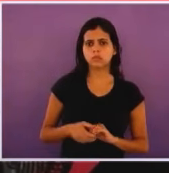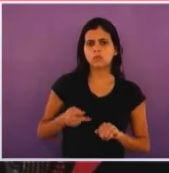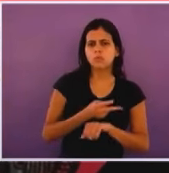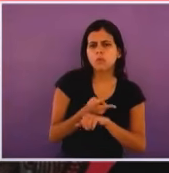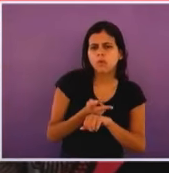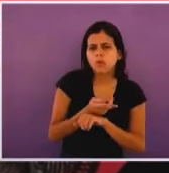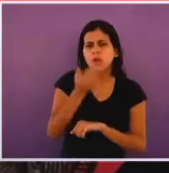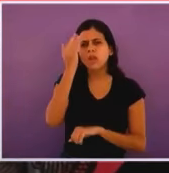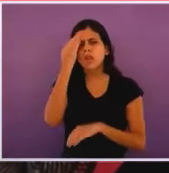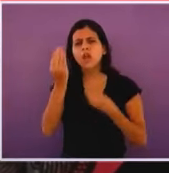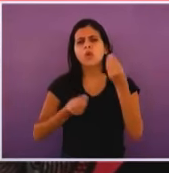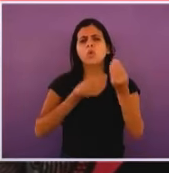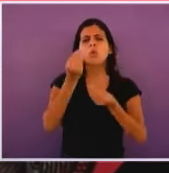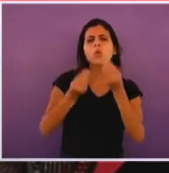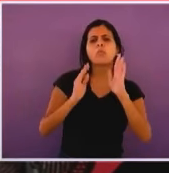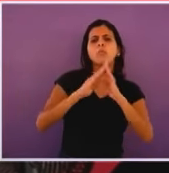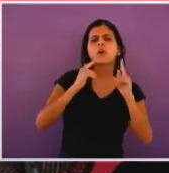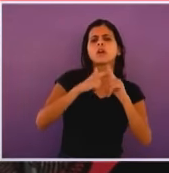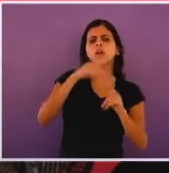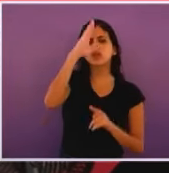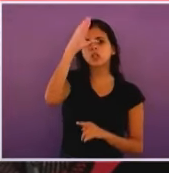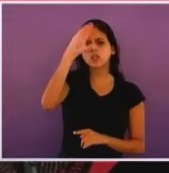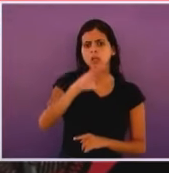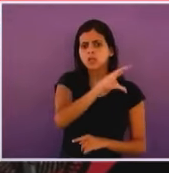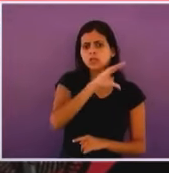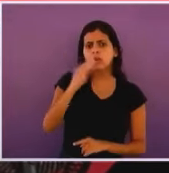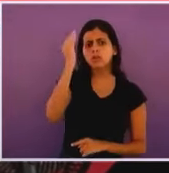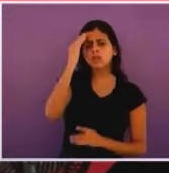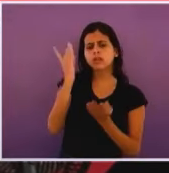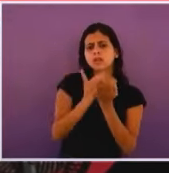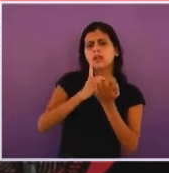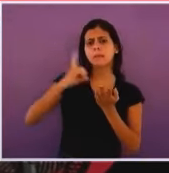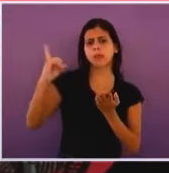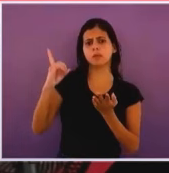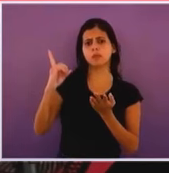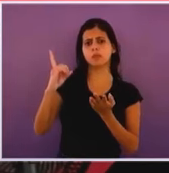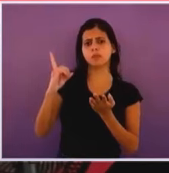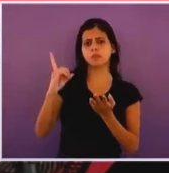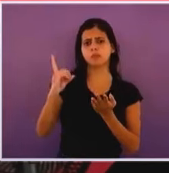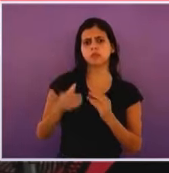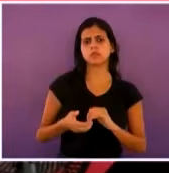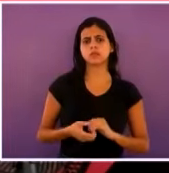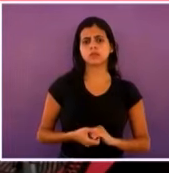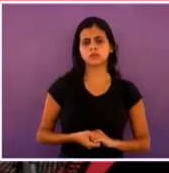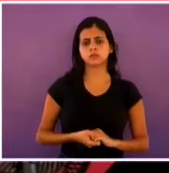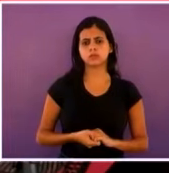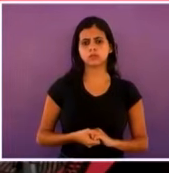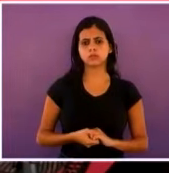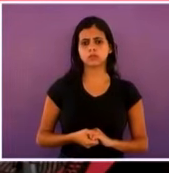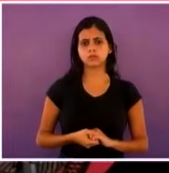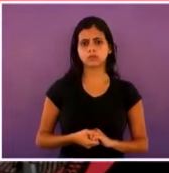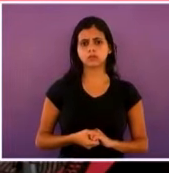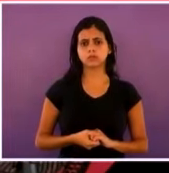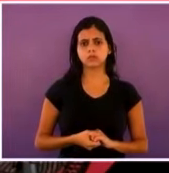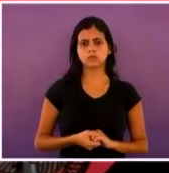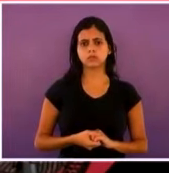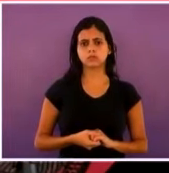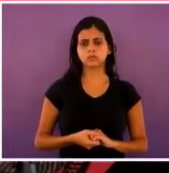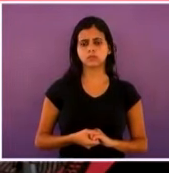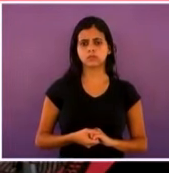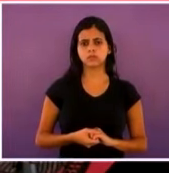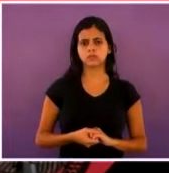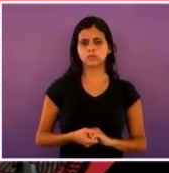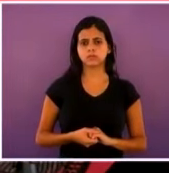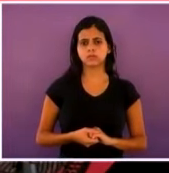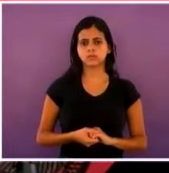Igreja Católica entende a Bíblia como a Palavra de Deus. And we highlighted the fact that the Catholic Church doesn't